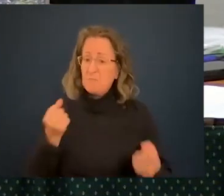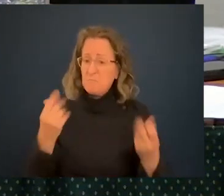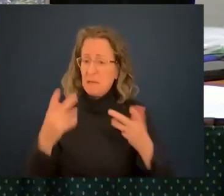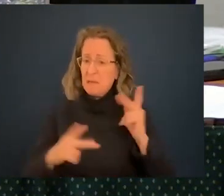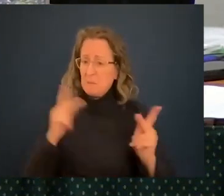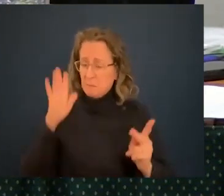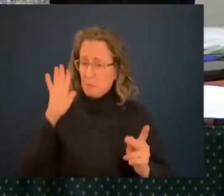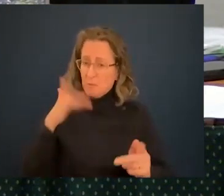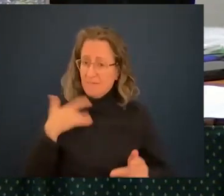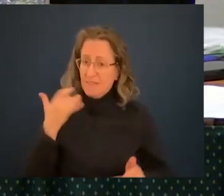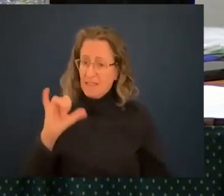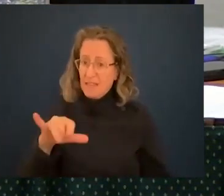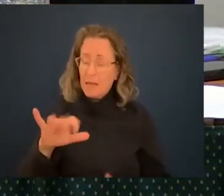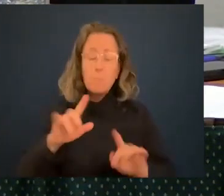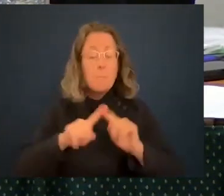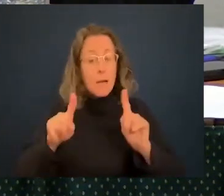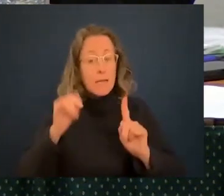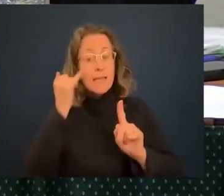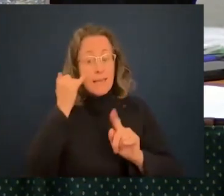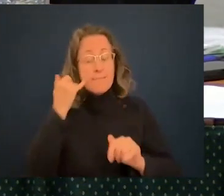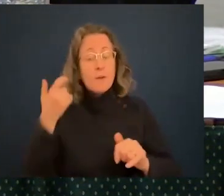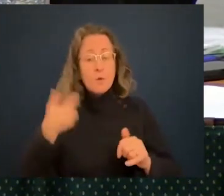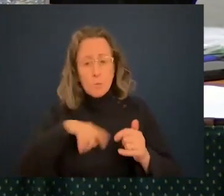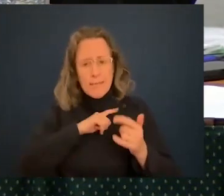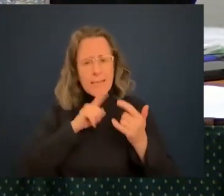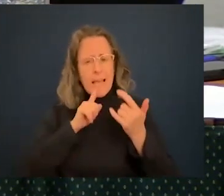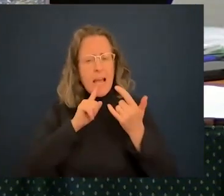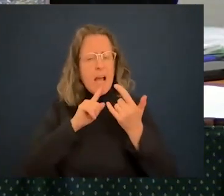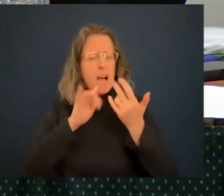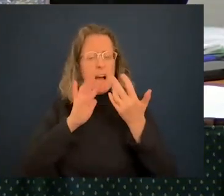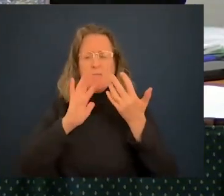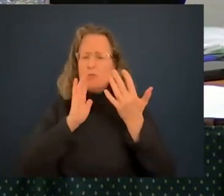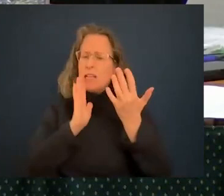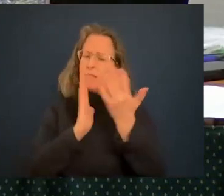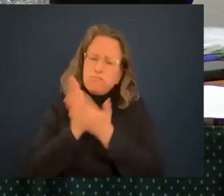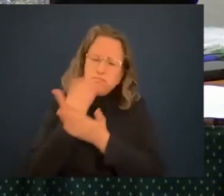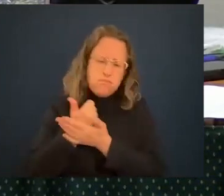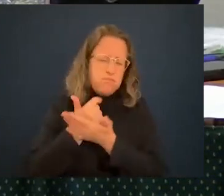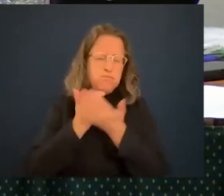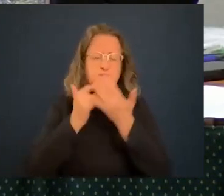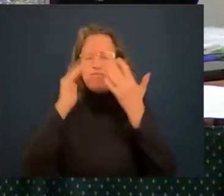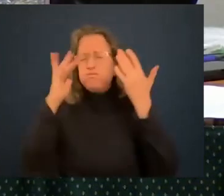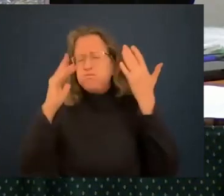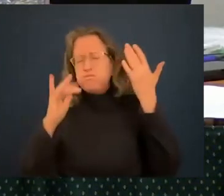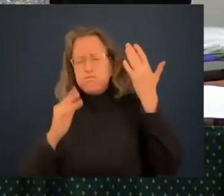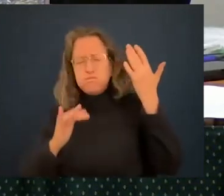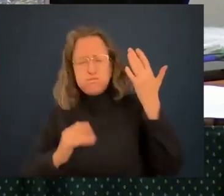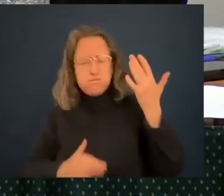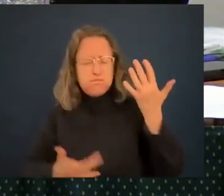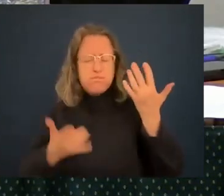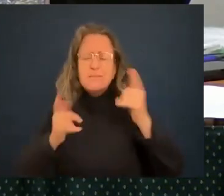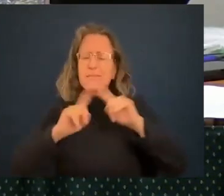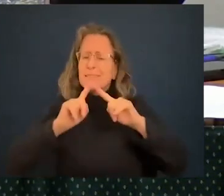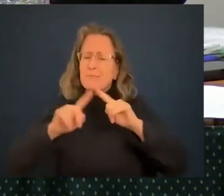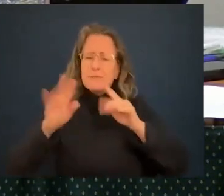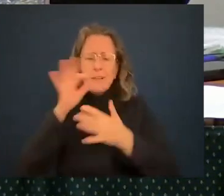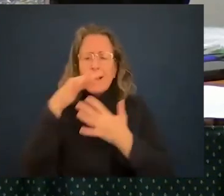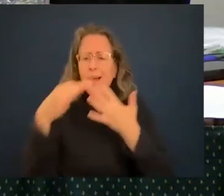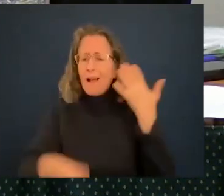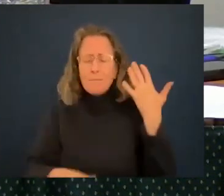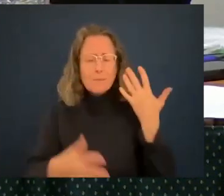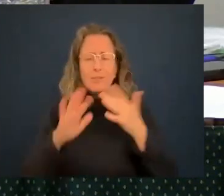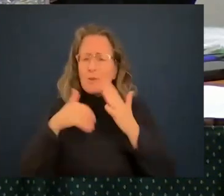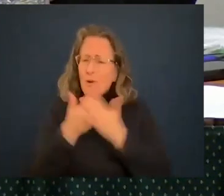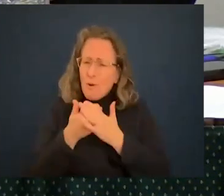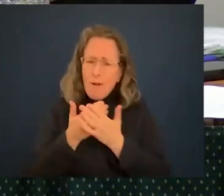exploring all the options right having a dedicated service that's in-house Contracting or having a dedicated contract